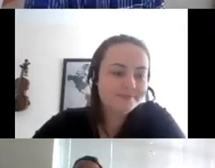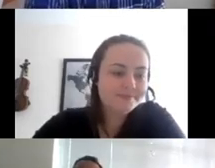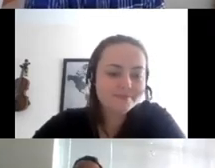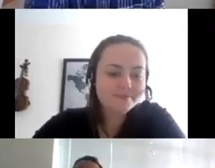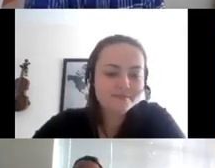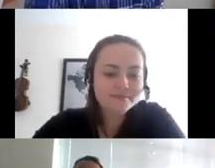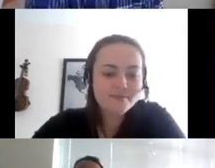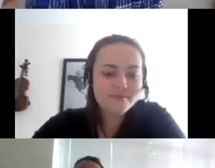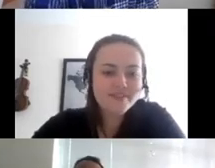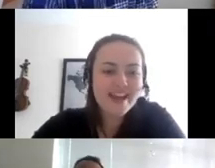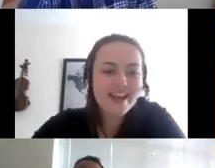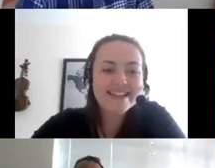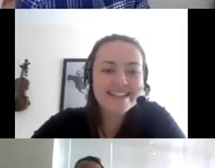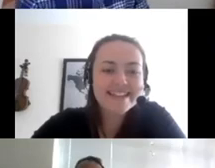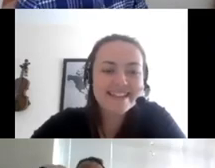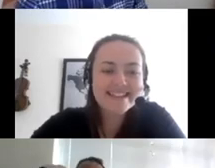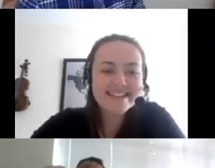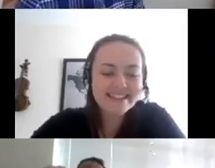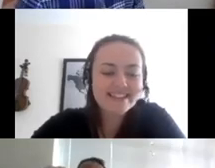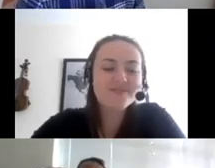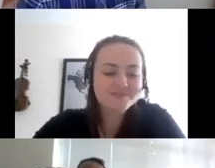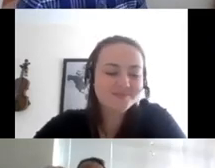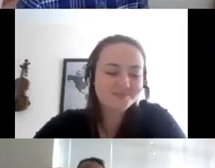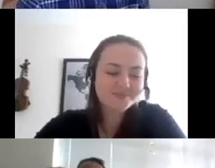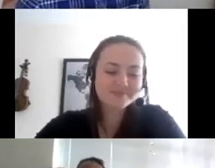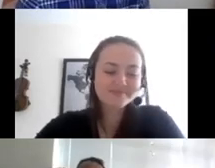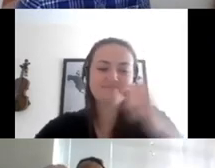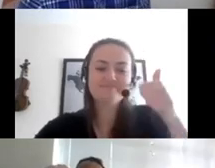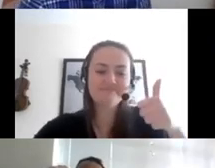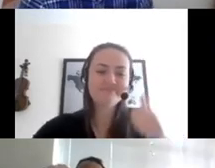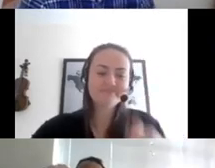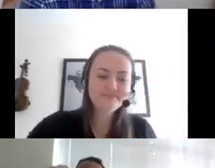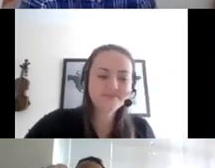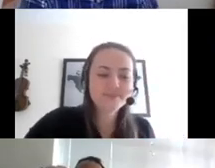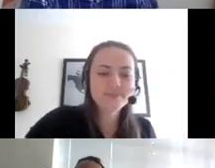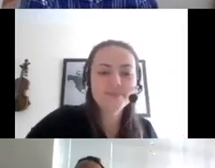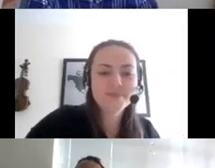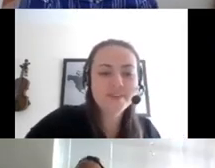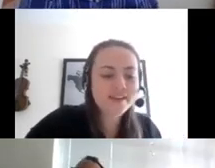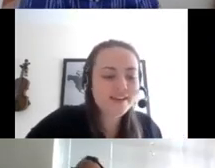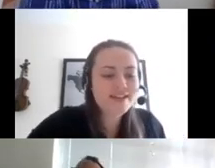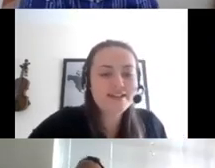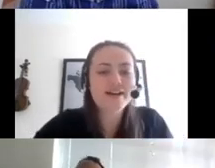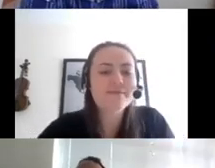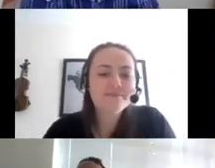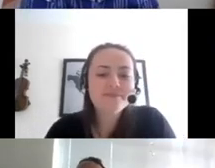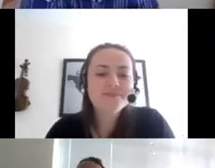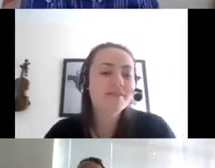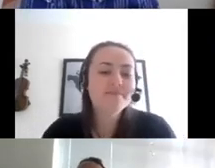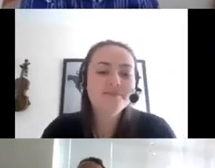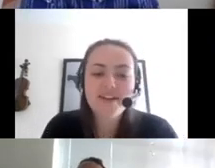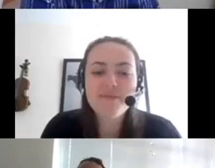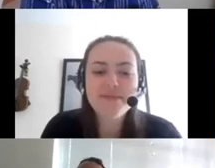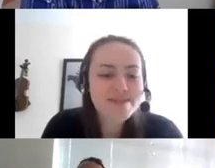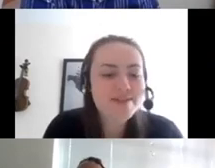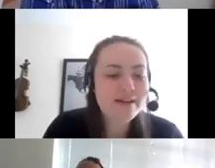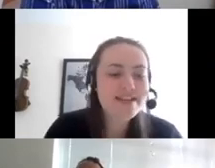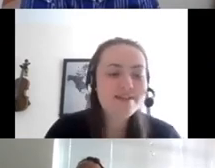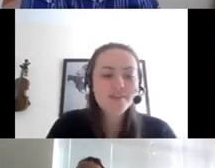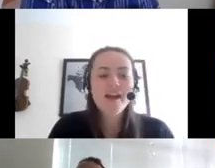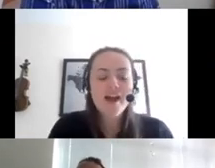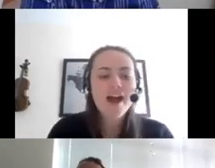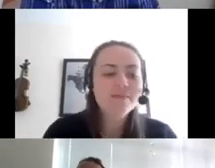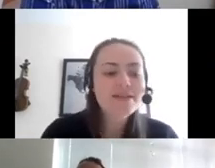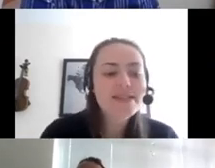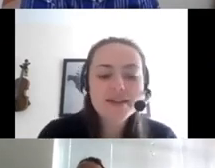Doesn't sound like we've got everyone. Atif or Meghan, do you want to say a little bit more about this? Sure, I'm very happy to talk about